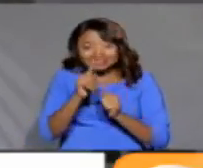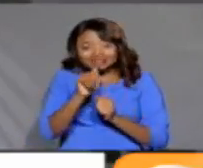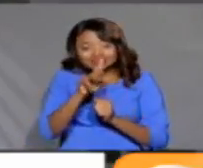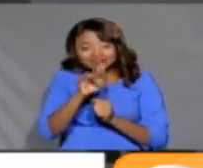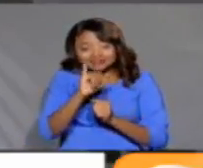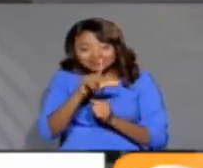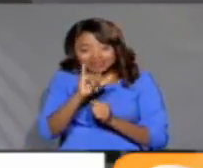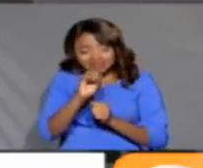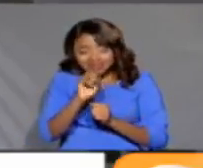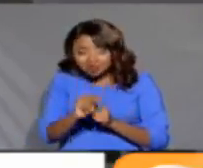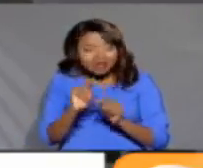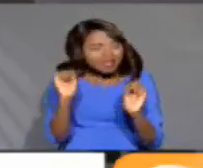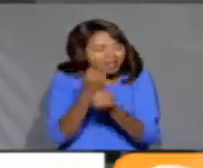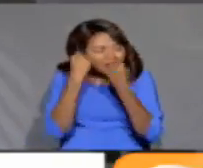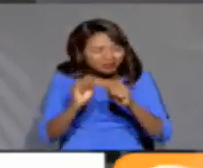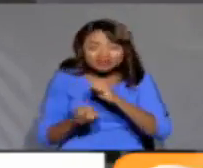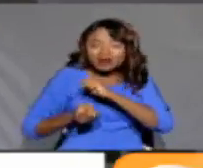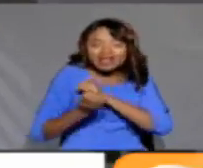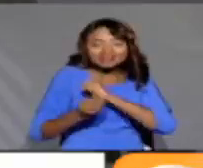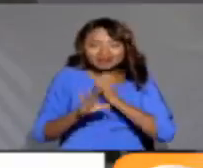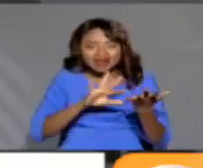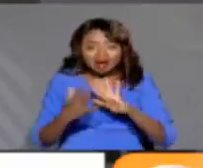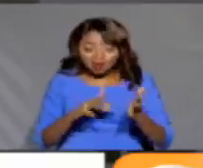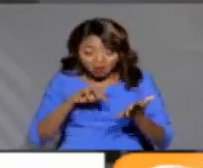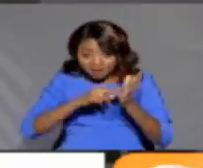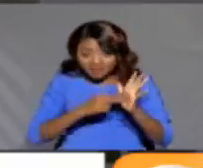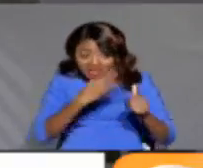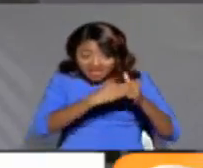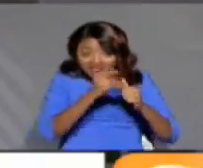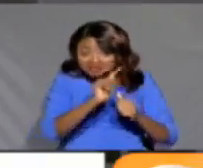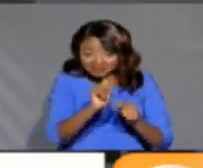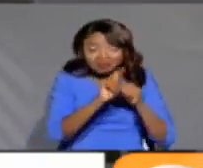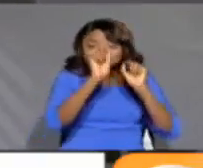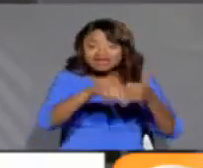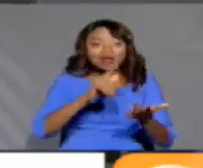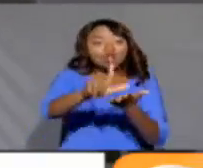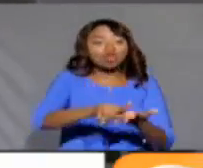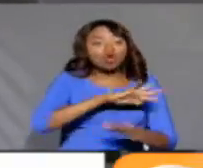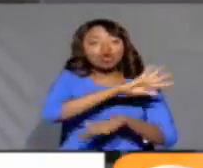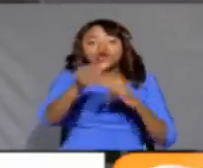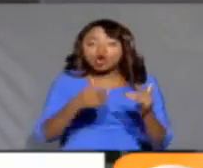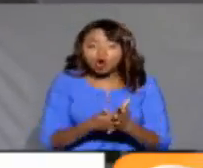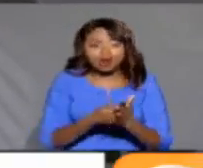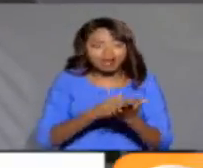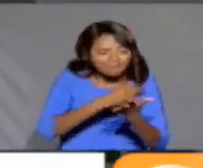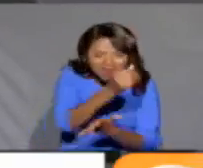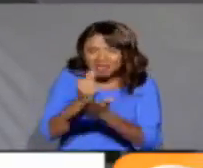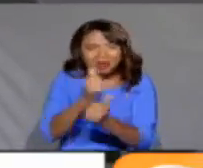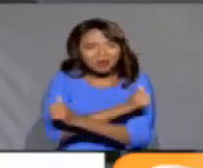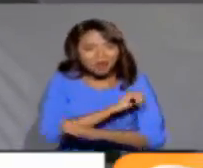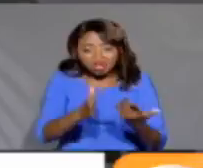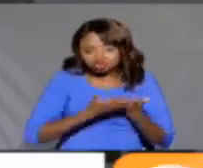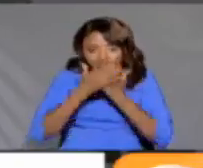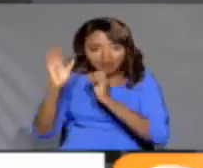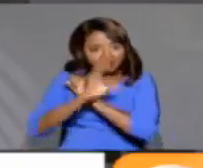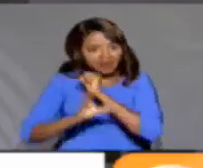accounted for. 8 trillion shillings is enough to clear all our public debt and remain with enough change to run the country's budget